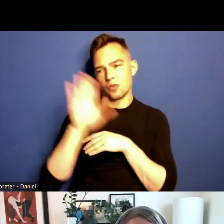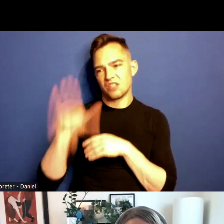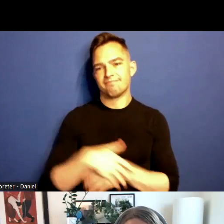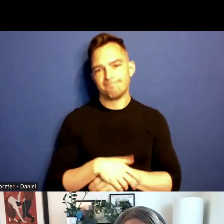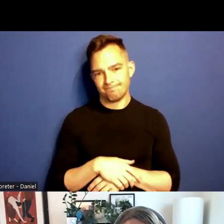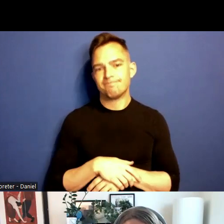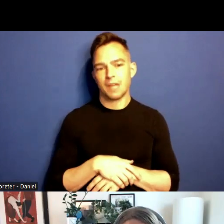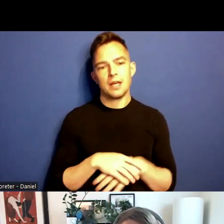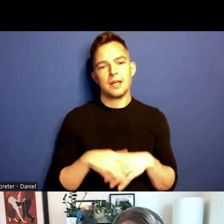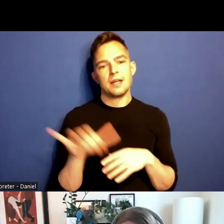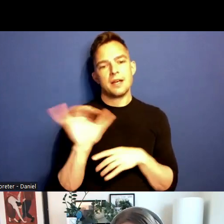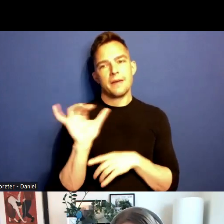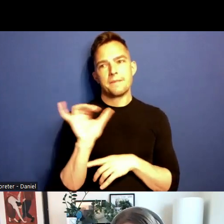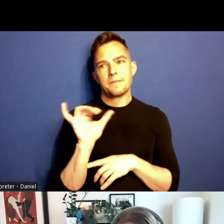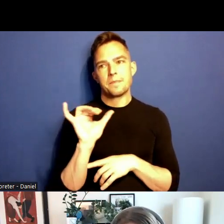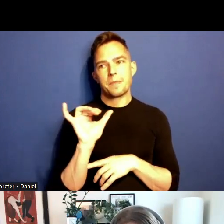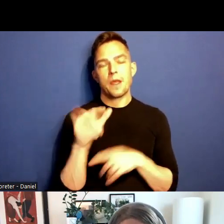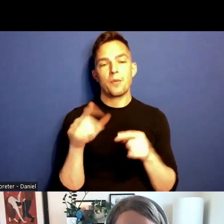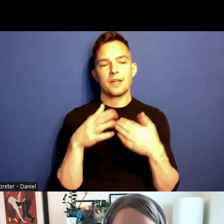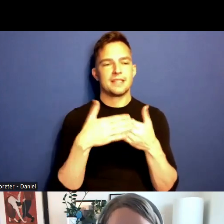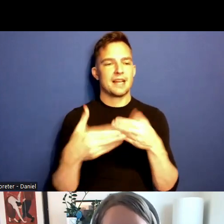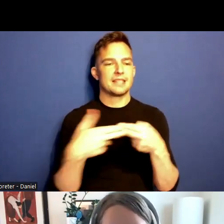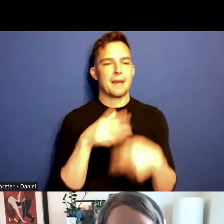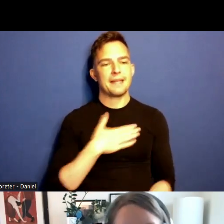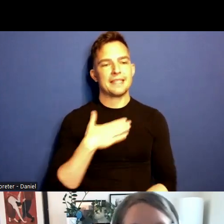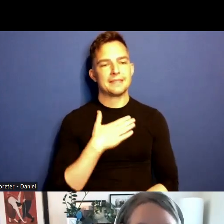And I'm sorry, we can go to the next slide, please.